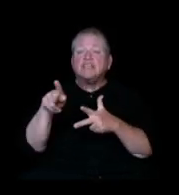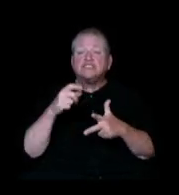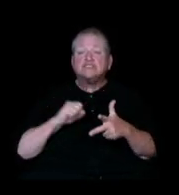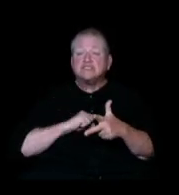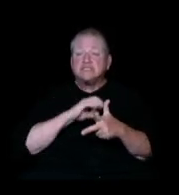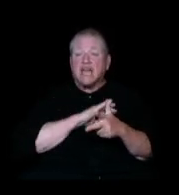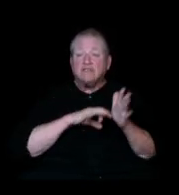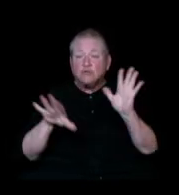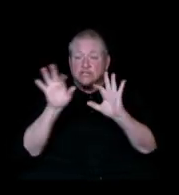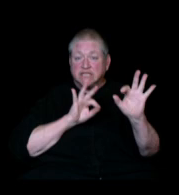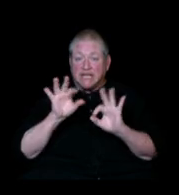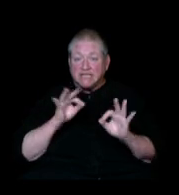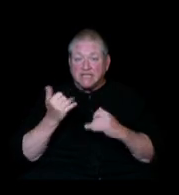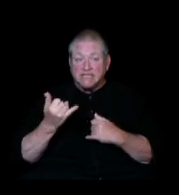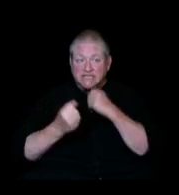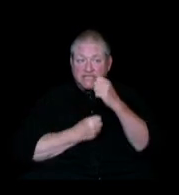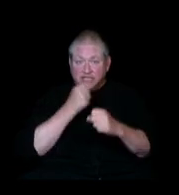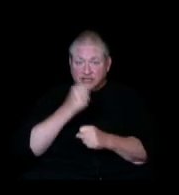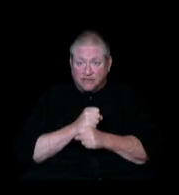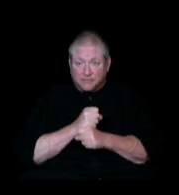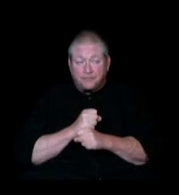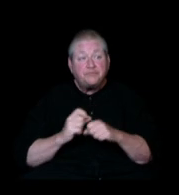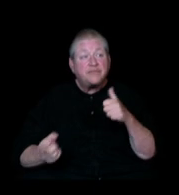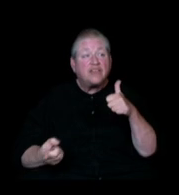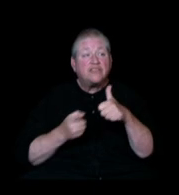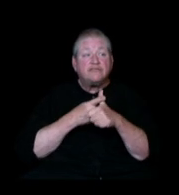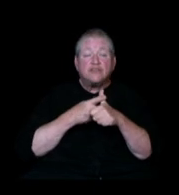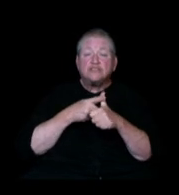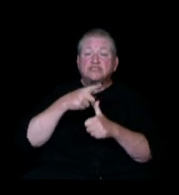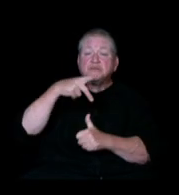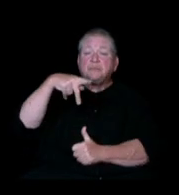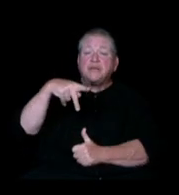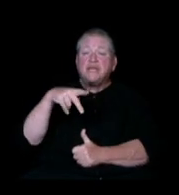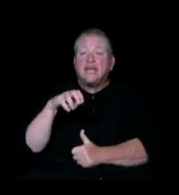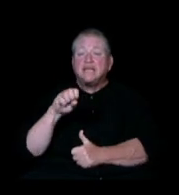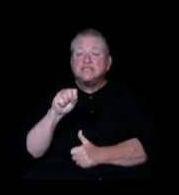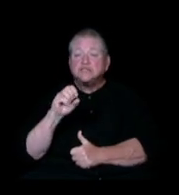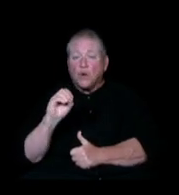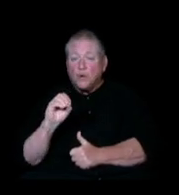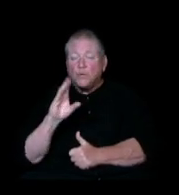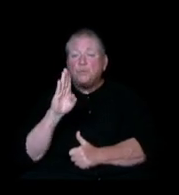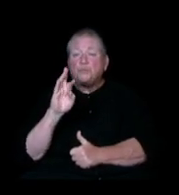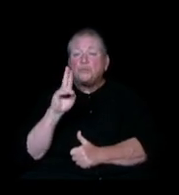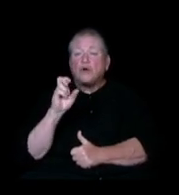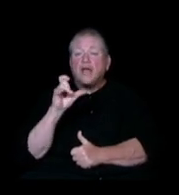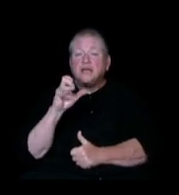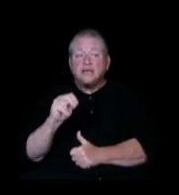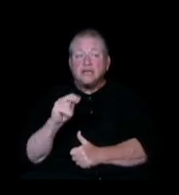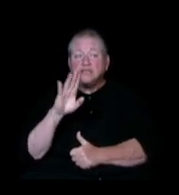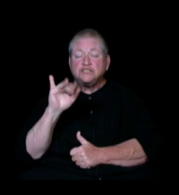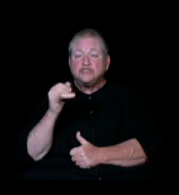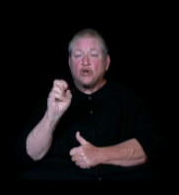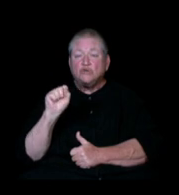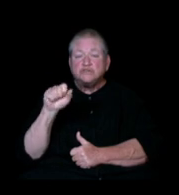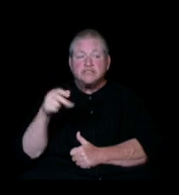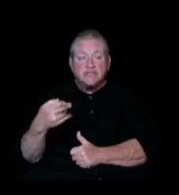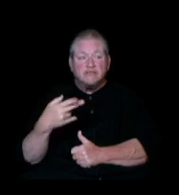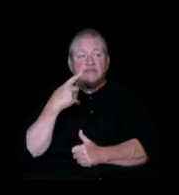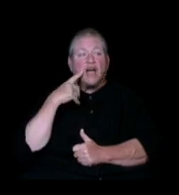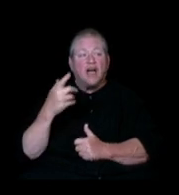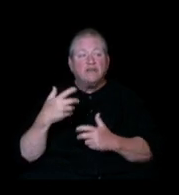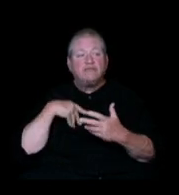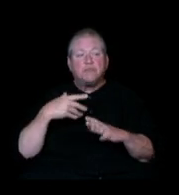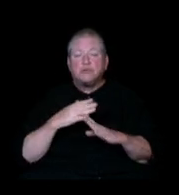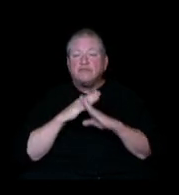professional staff members were selected this year. The first PSO award goes to Brandon Joseph of Prevention and